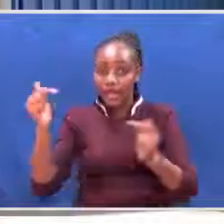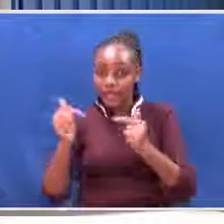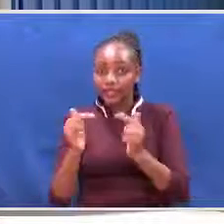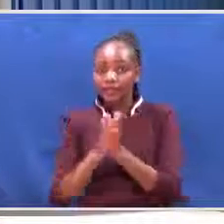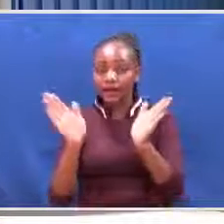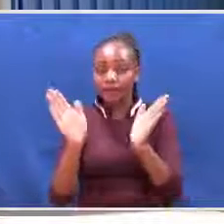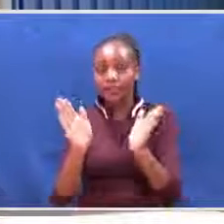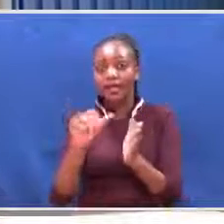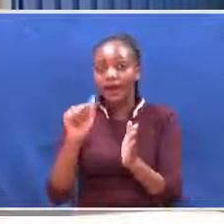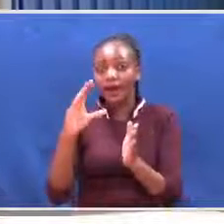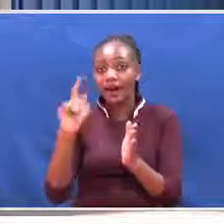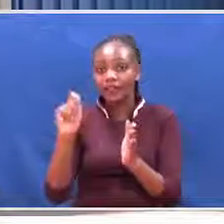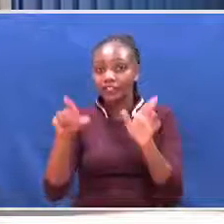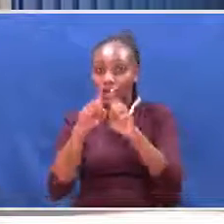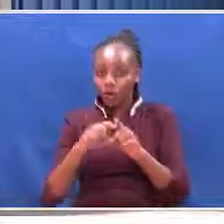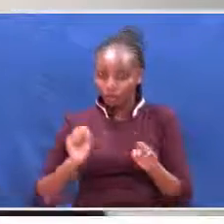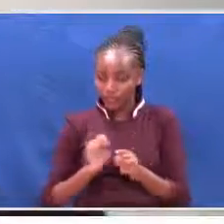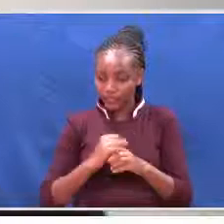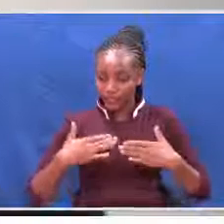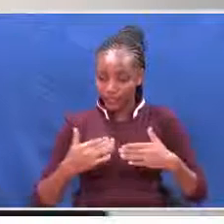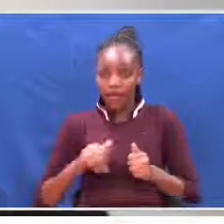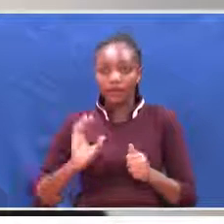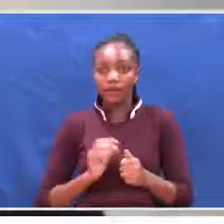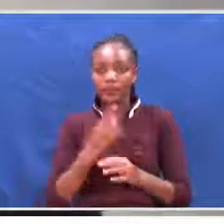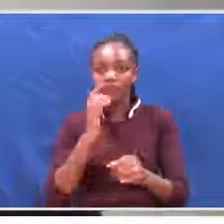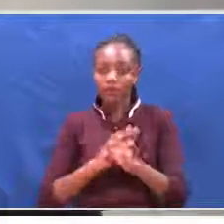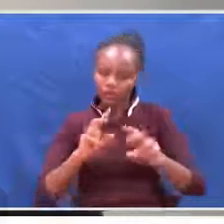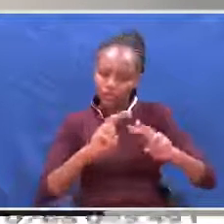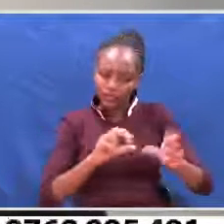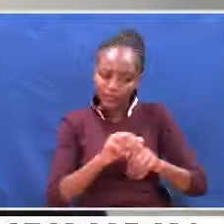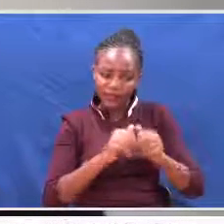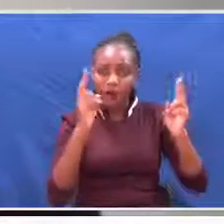Procurement Act, the Senate Health Committee has promised to investigate the